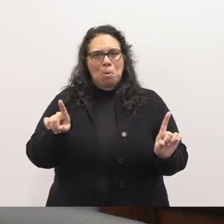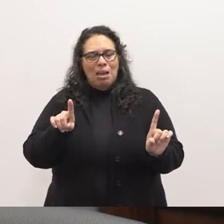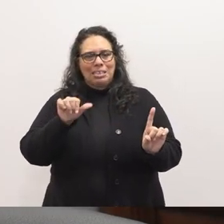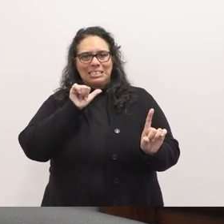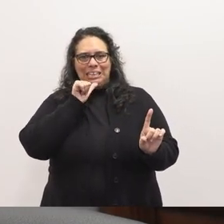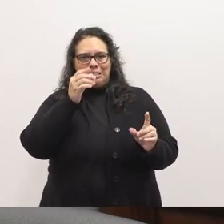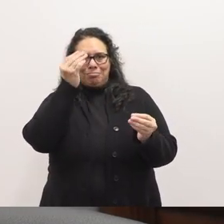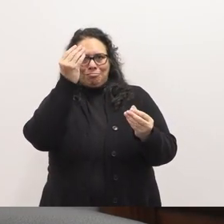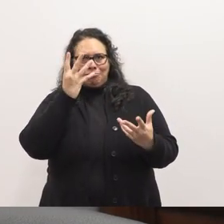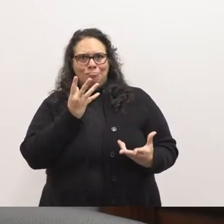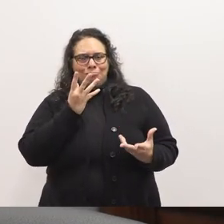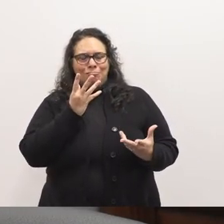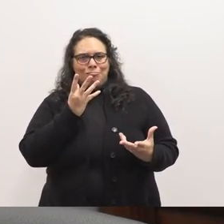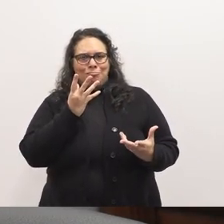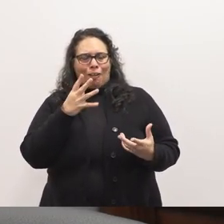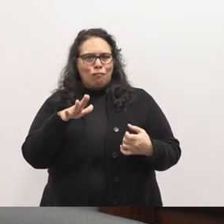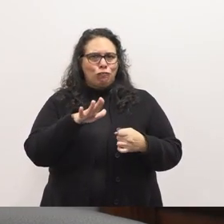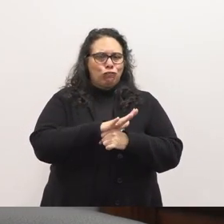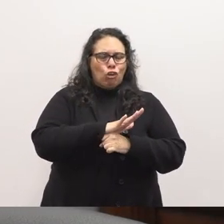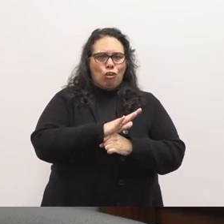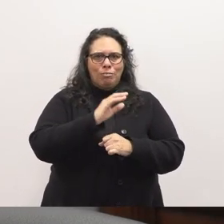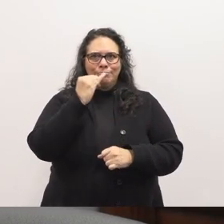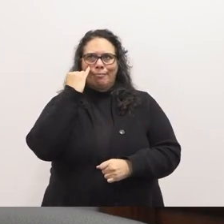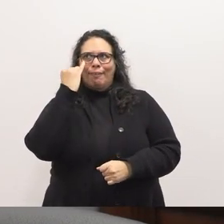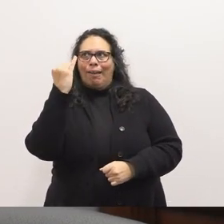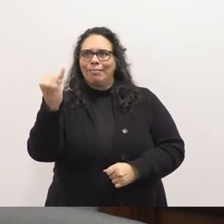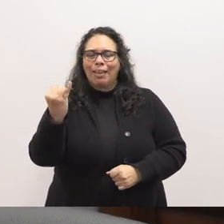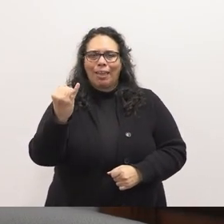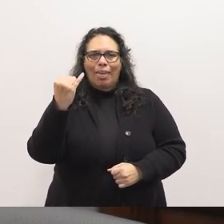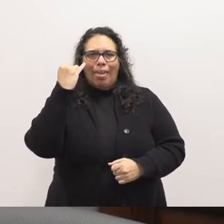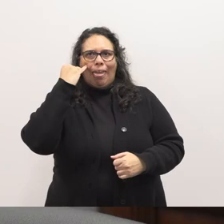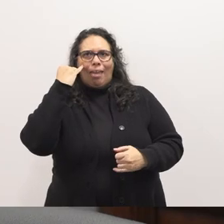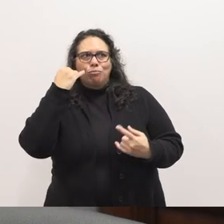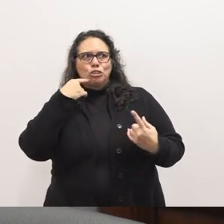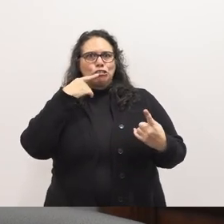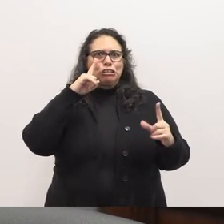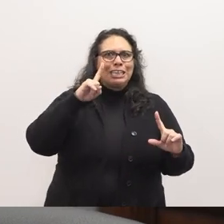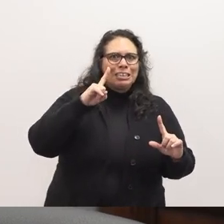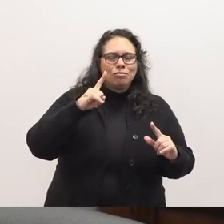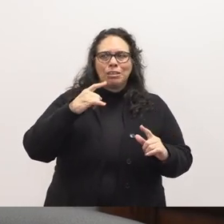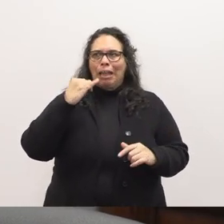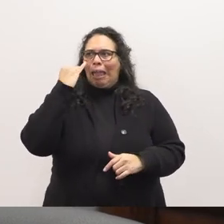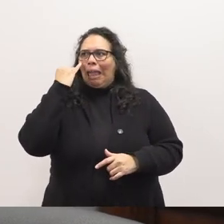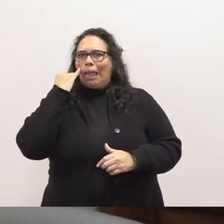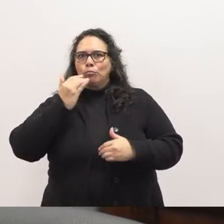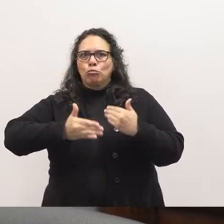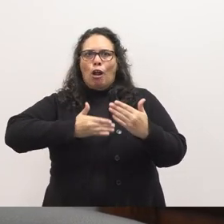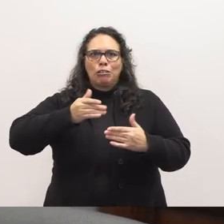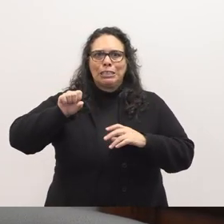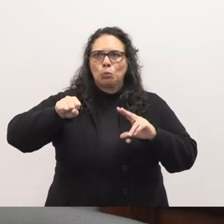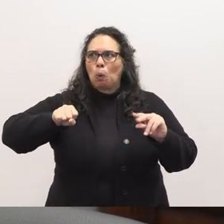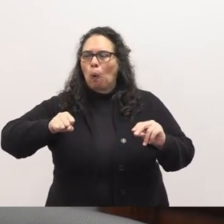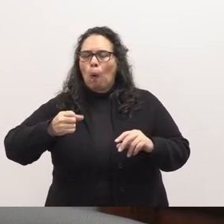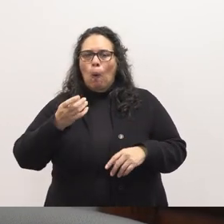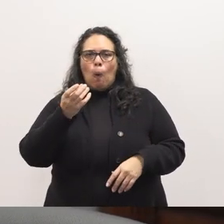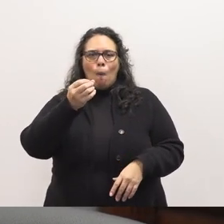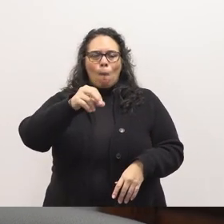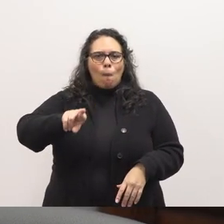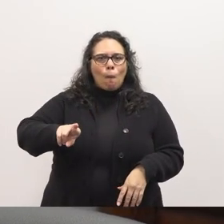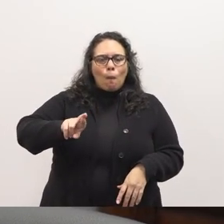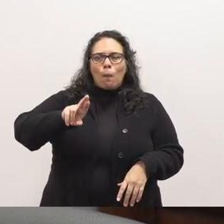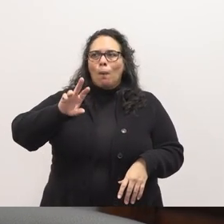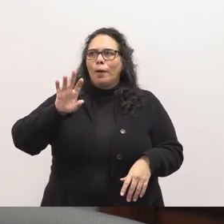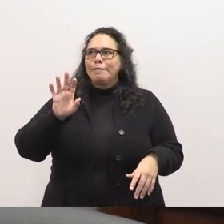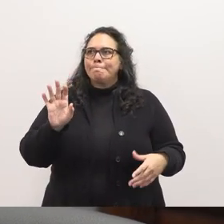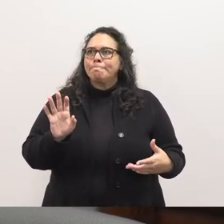full picture, whether we're achieving and making progress toward our goals, and or whether there are